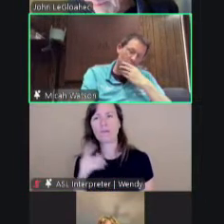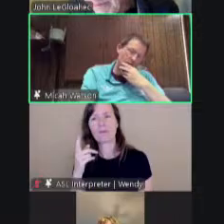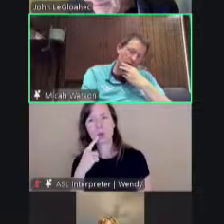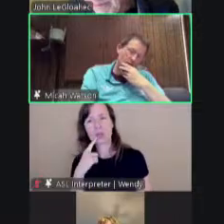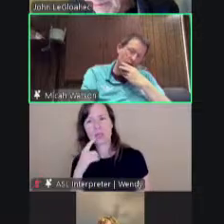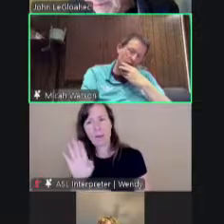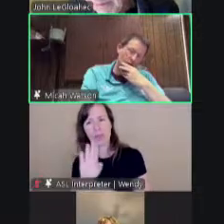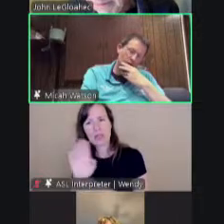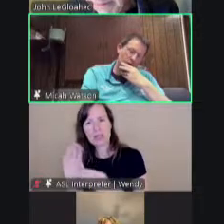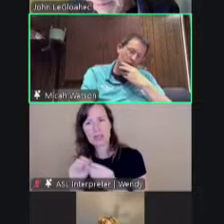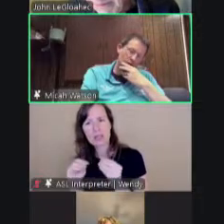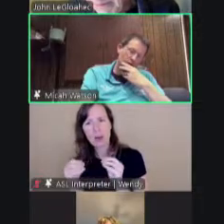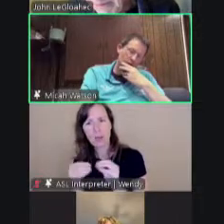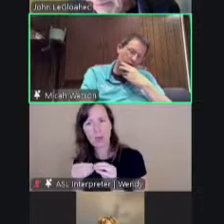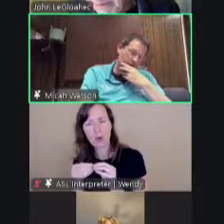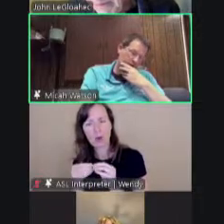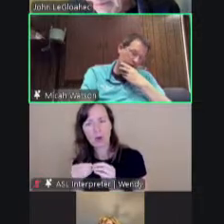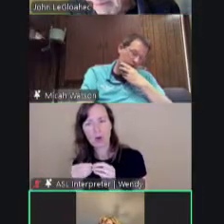number?